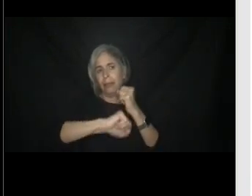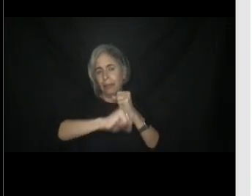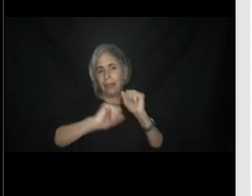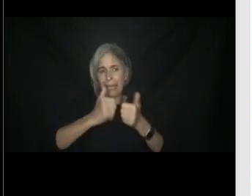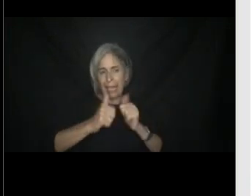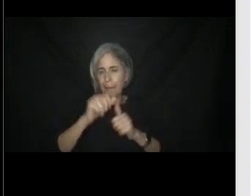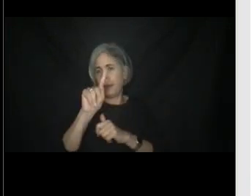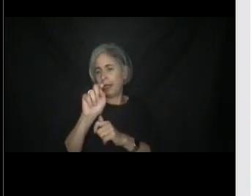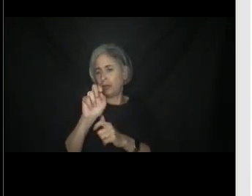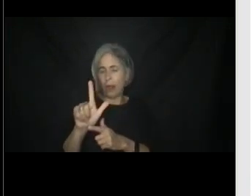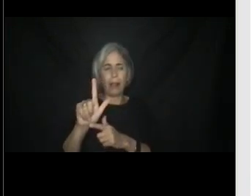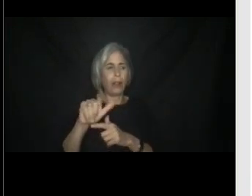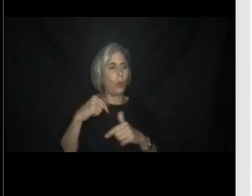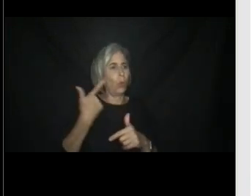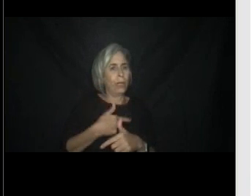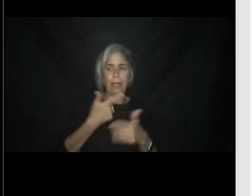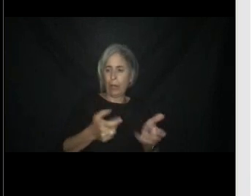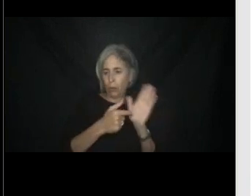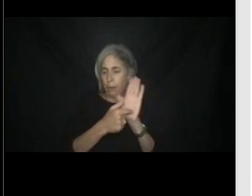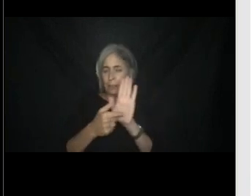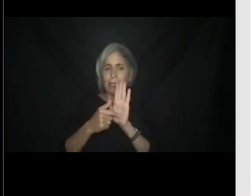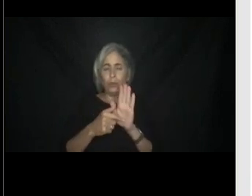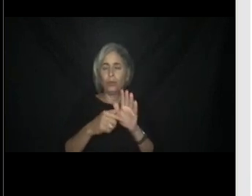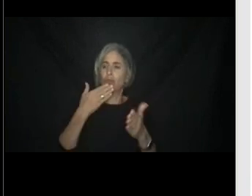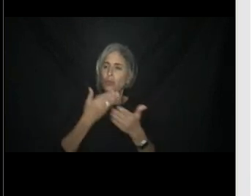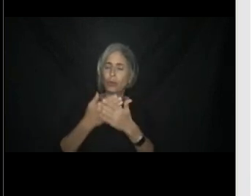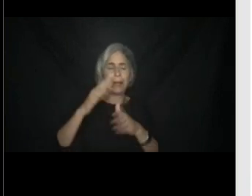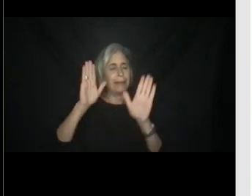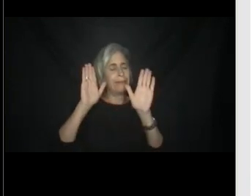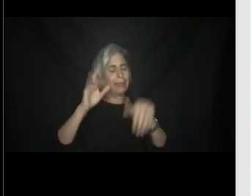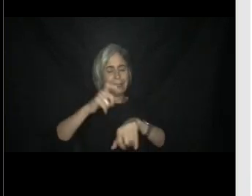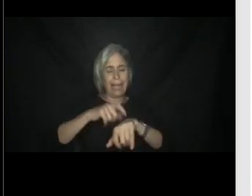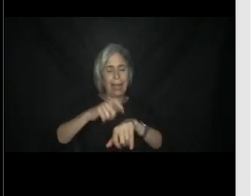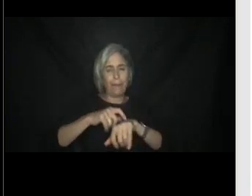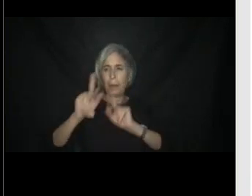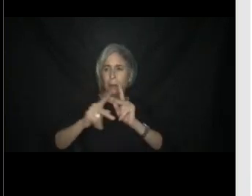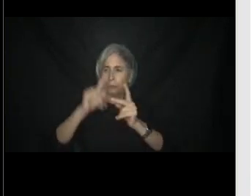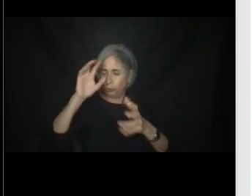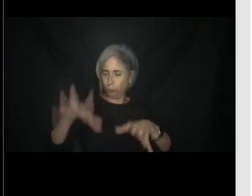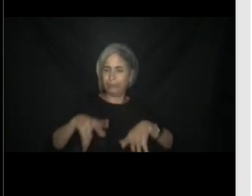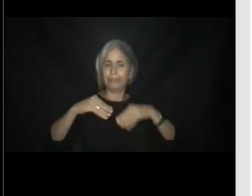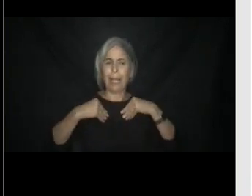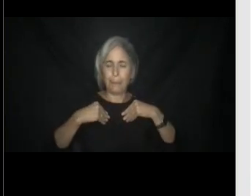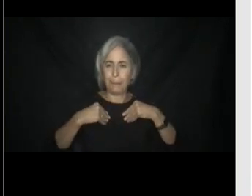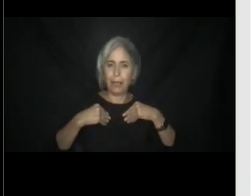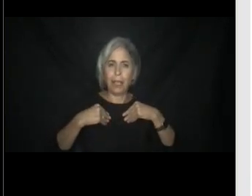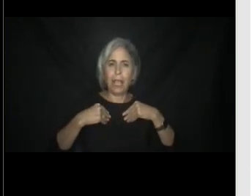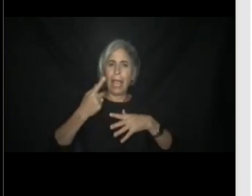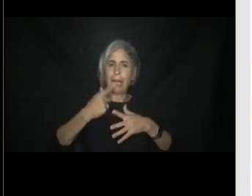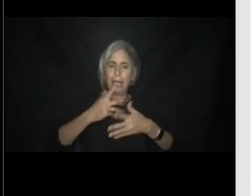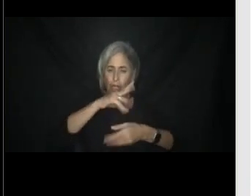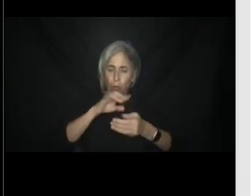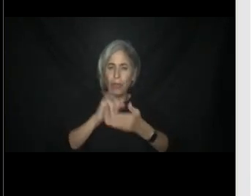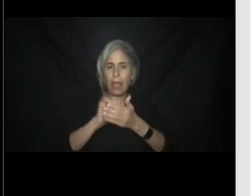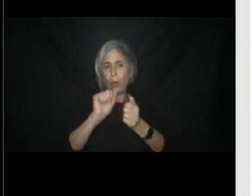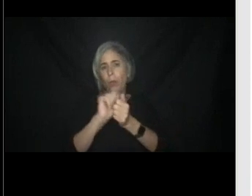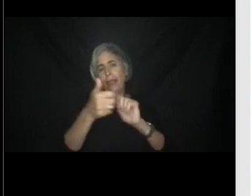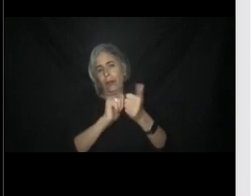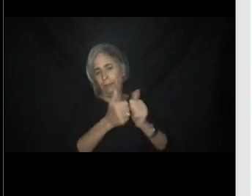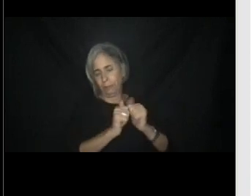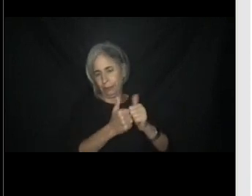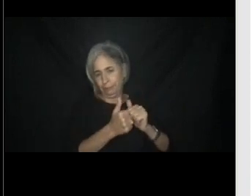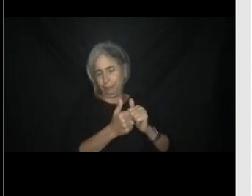office to represent you. That's a great time for me to also get their buy-in, to get people possibly to put this into what they're running for. If you get somebody to stand